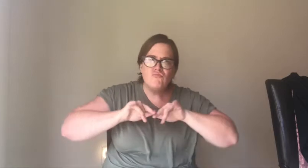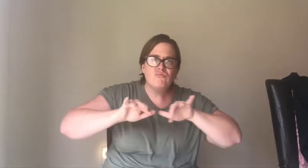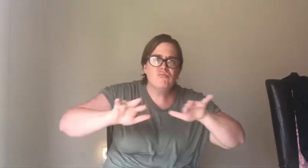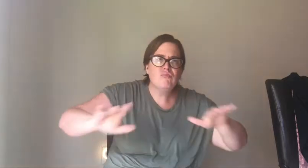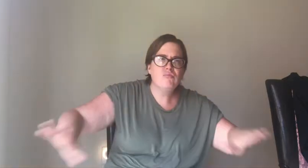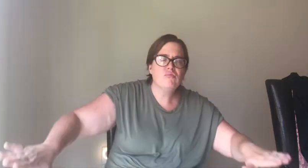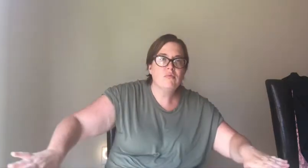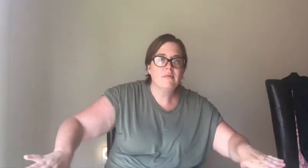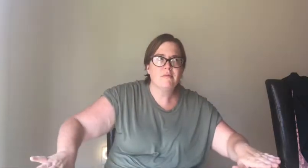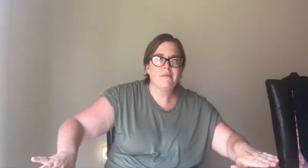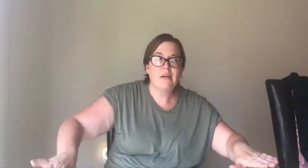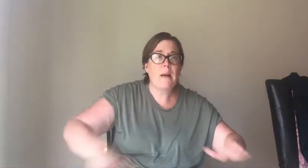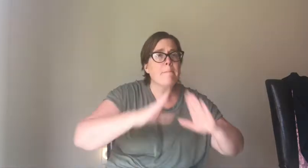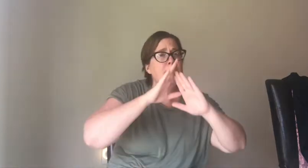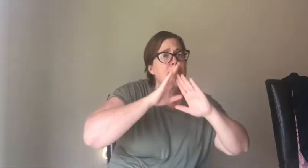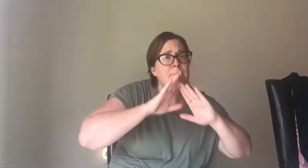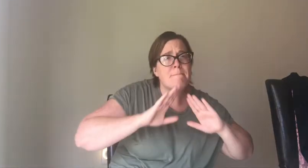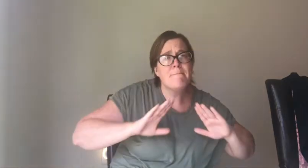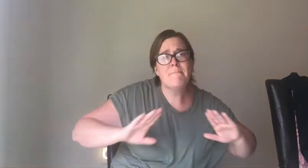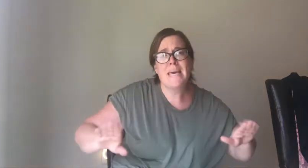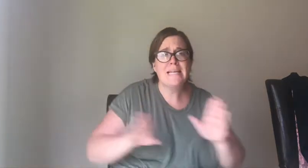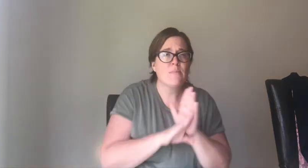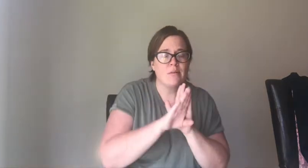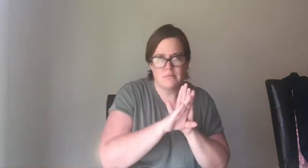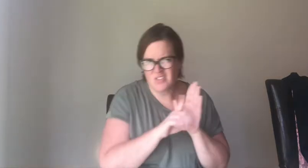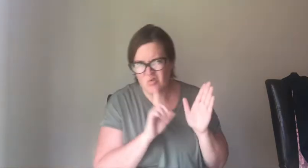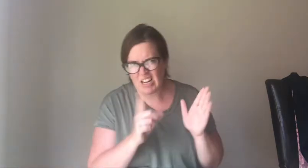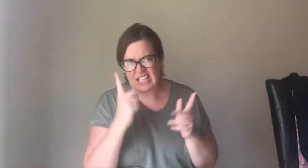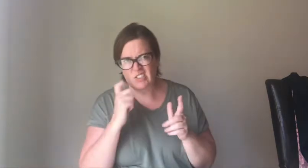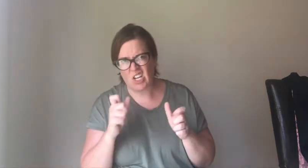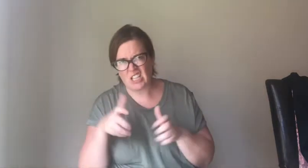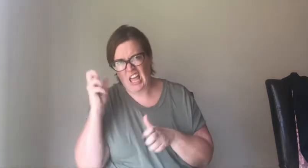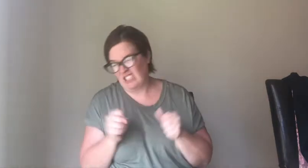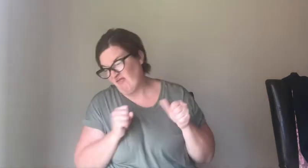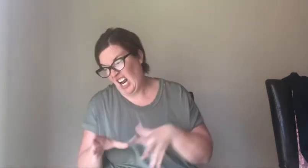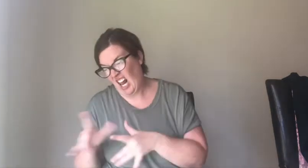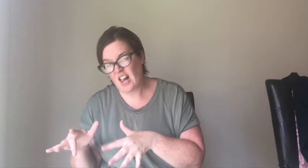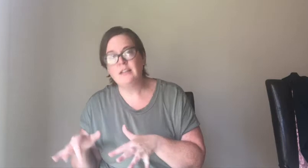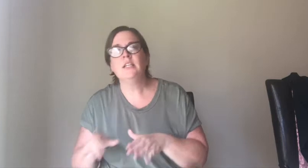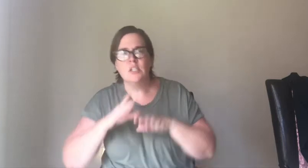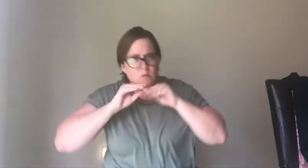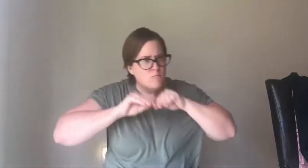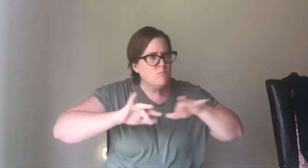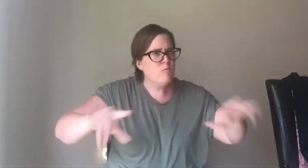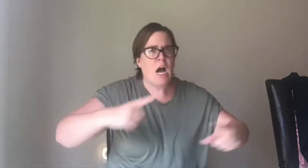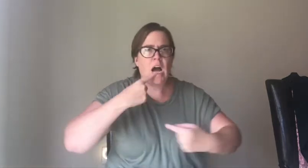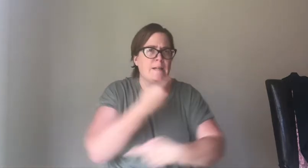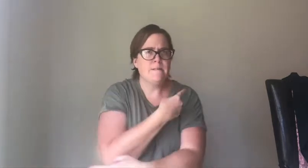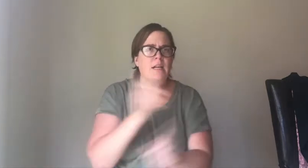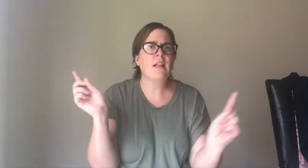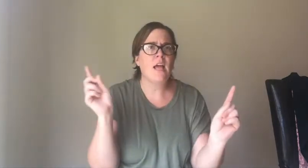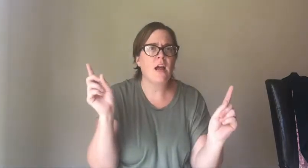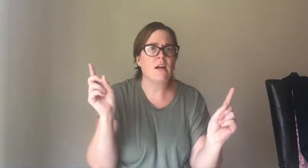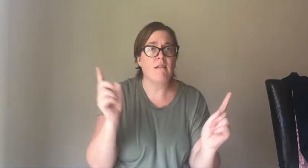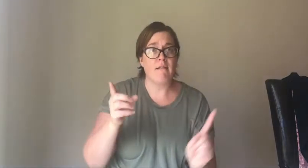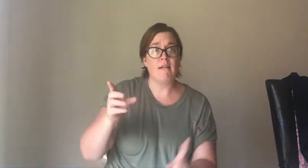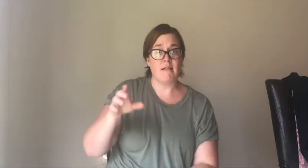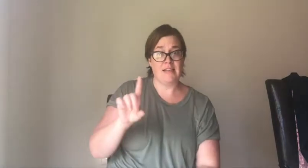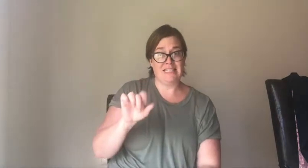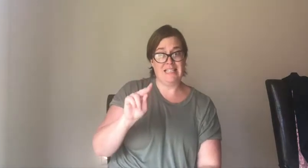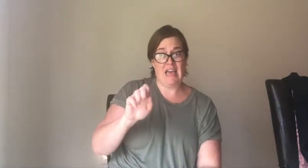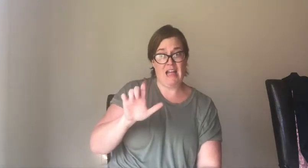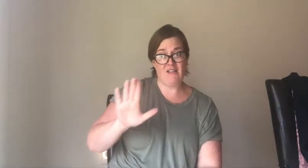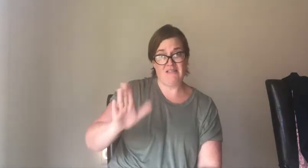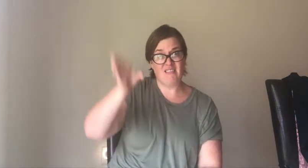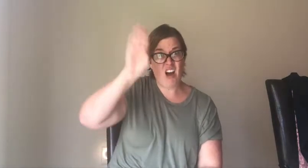into the lion's den along with their wives and their children. And what happens? The lions leaped on them and tore them apart before they even hit the floor of the